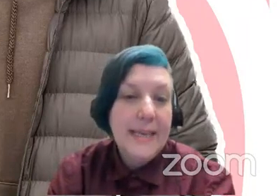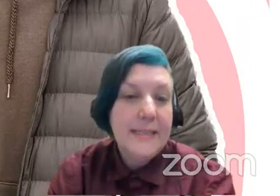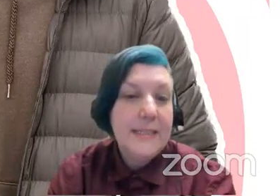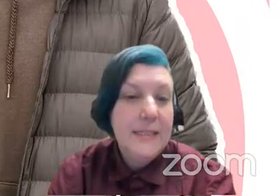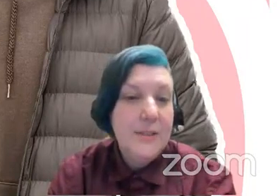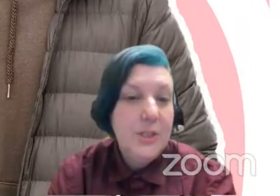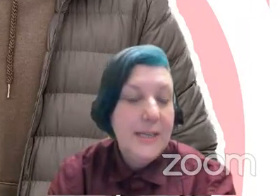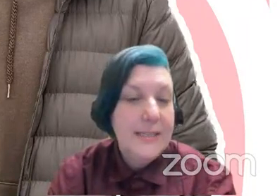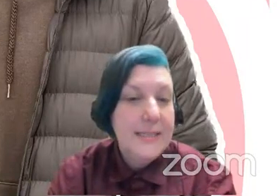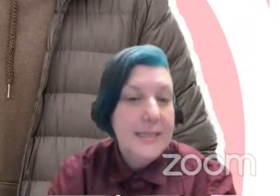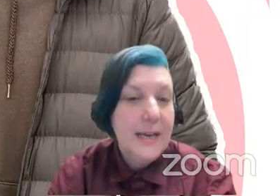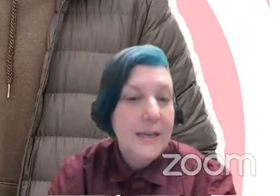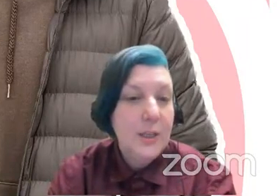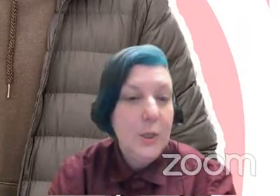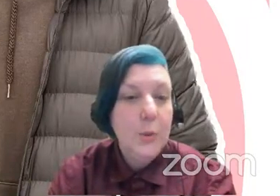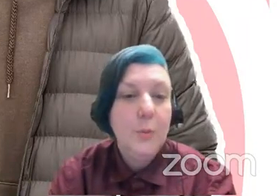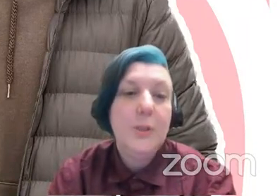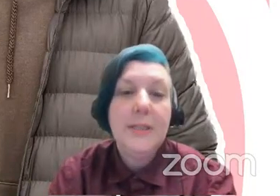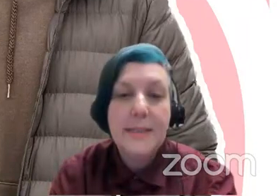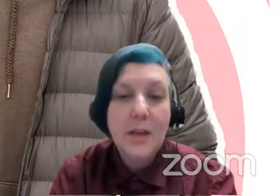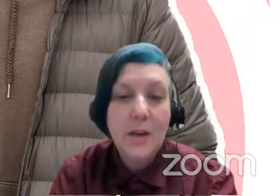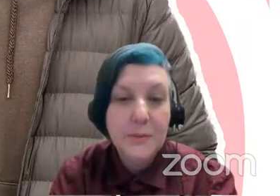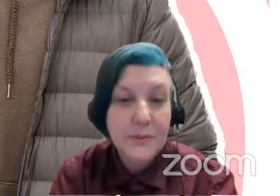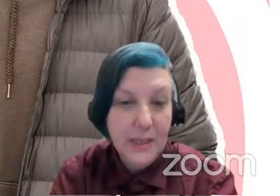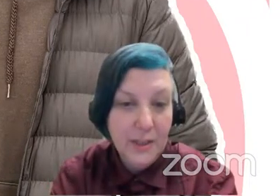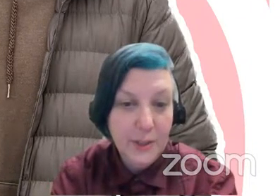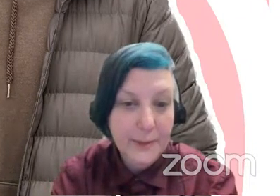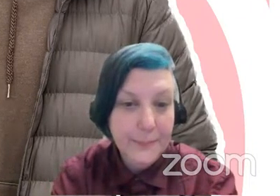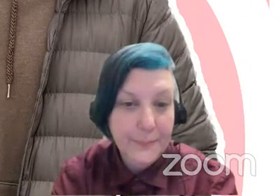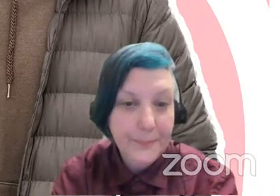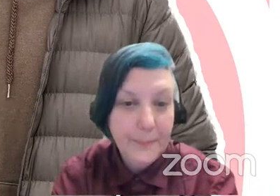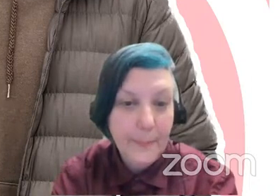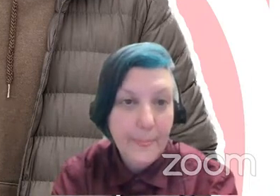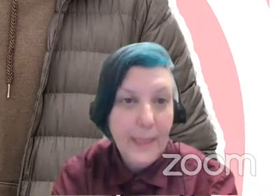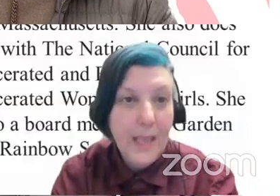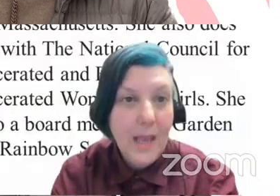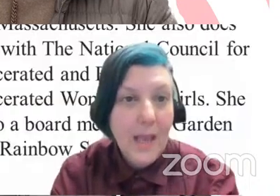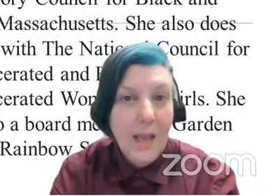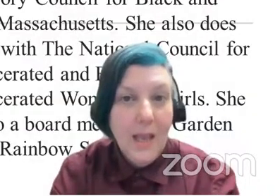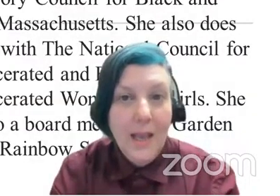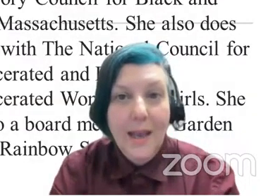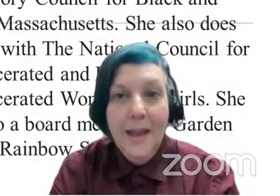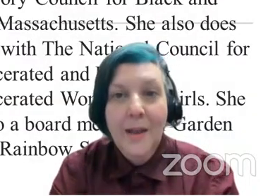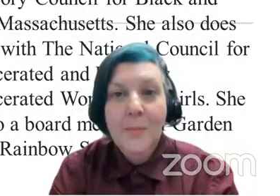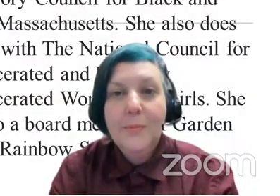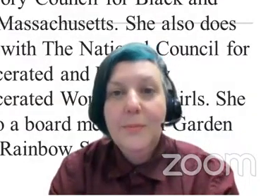sex trades, and TGNCIQ communities of color.